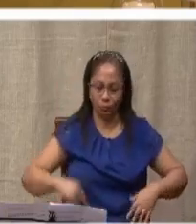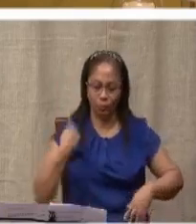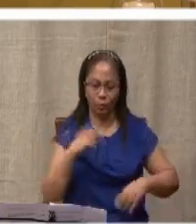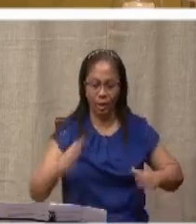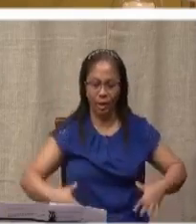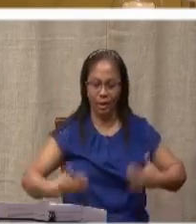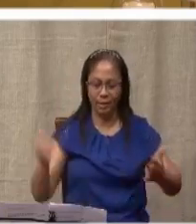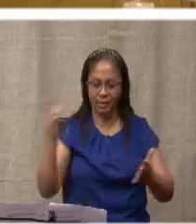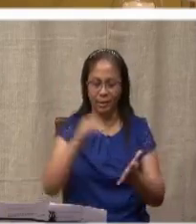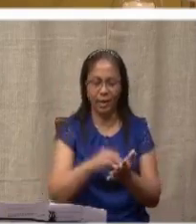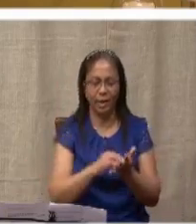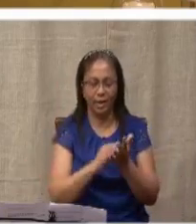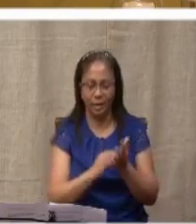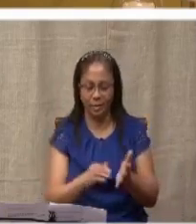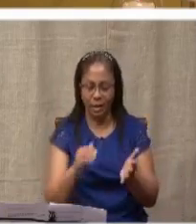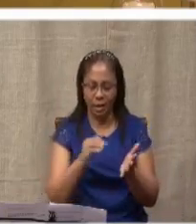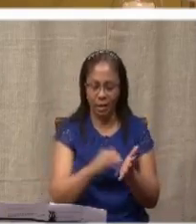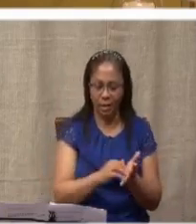know